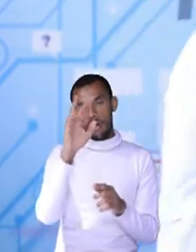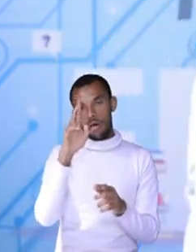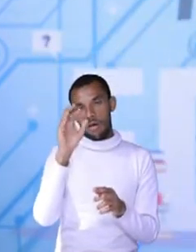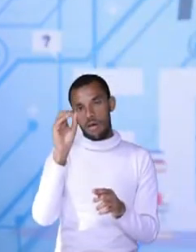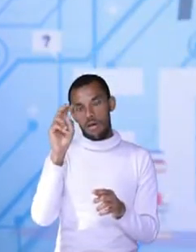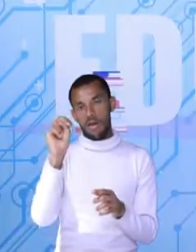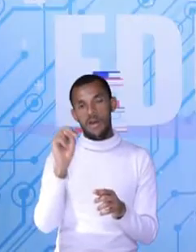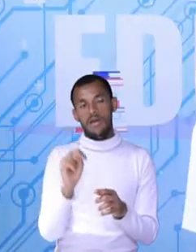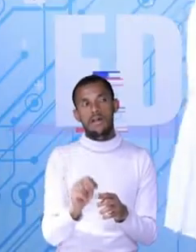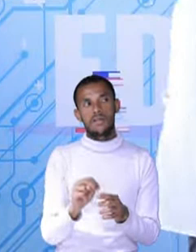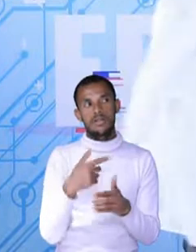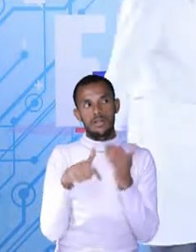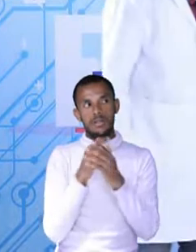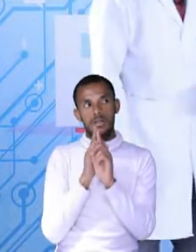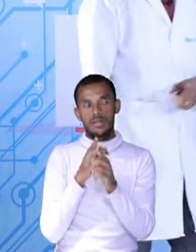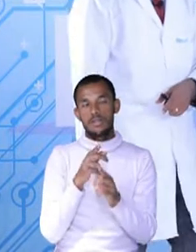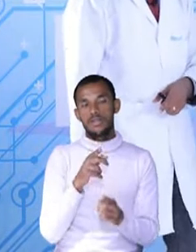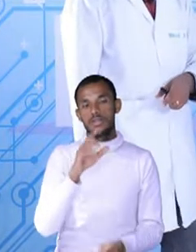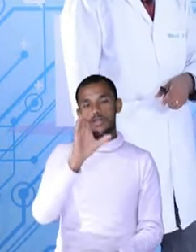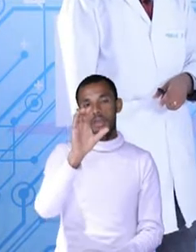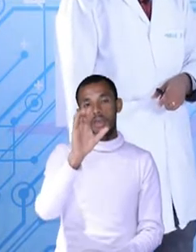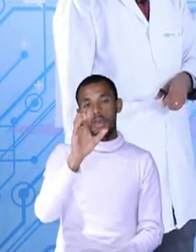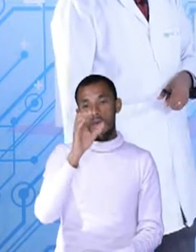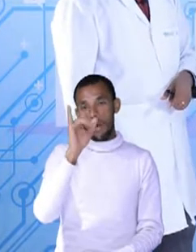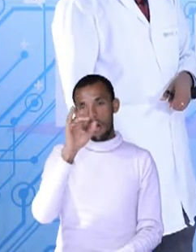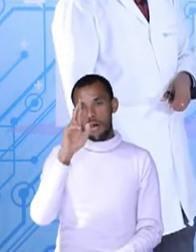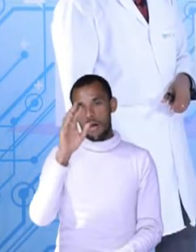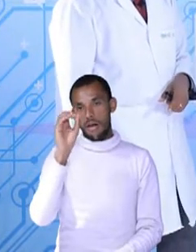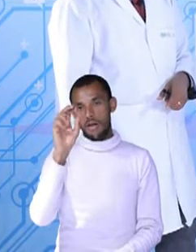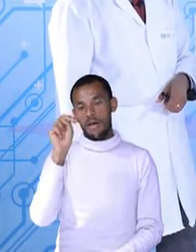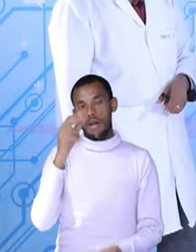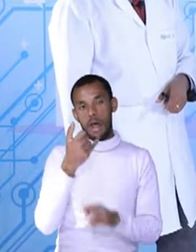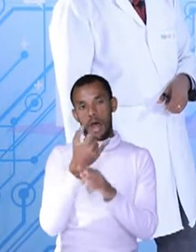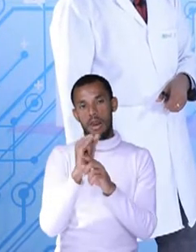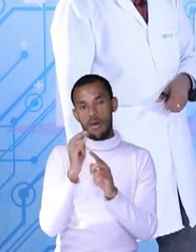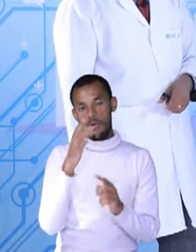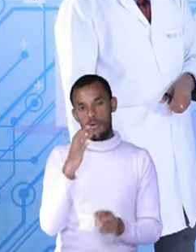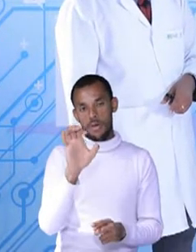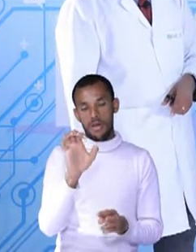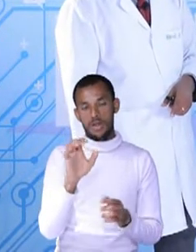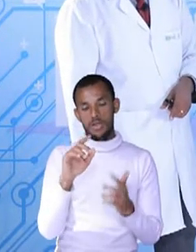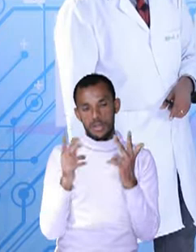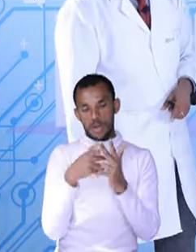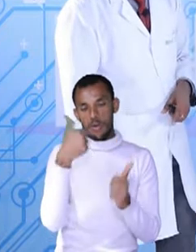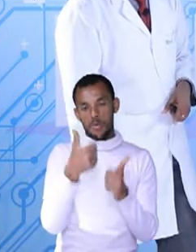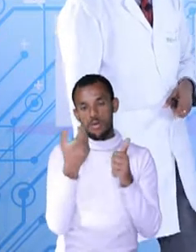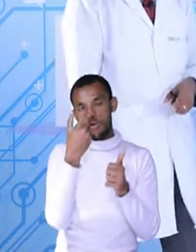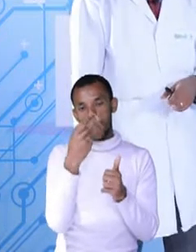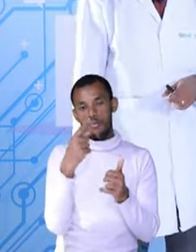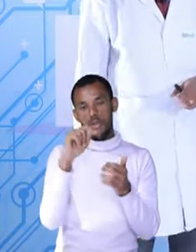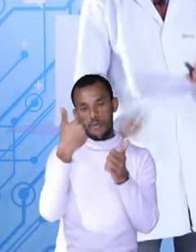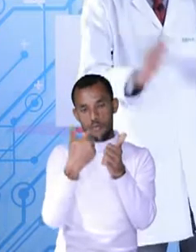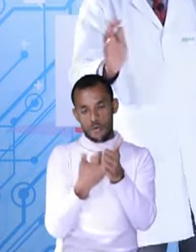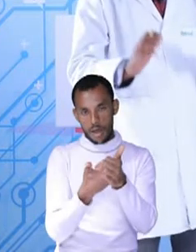Iron. Therefore, the answer is choice C. Question number 3. Which of the following metal exists